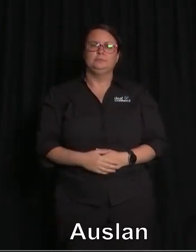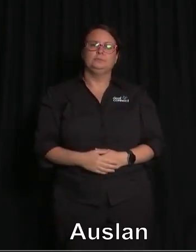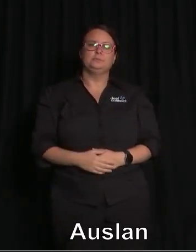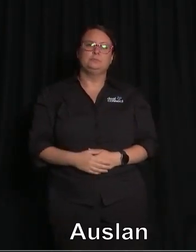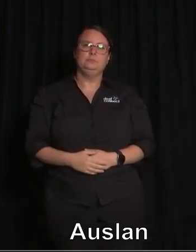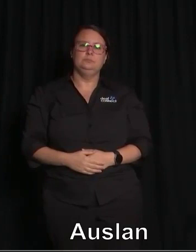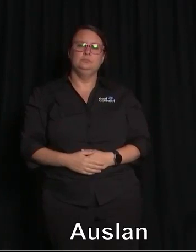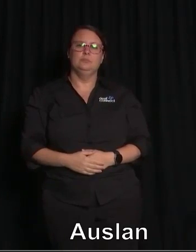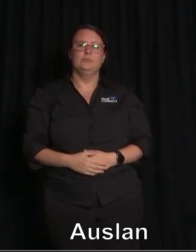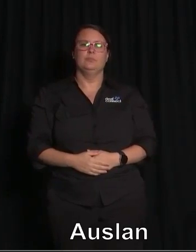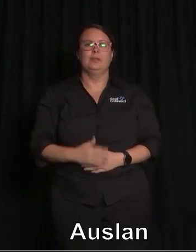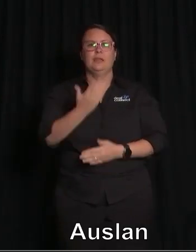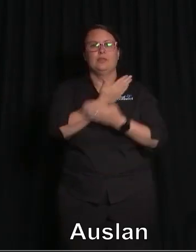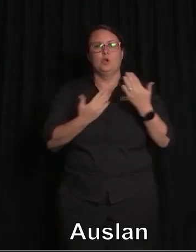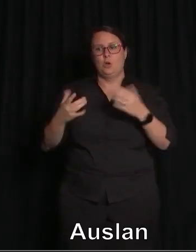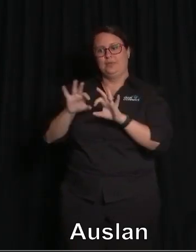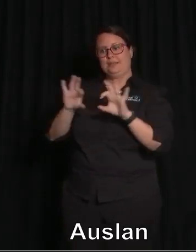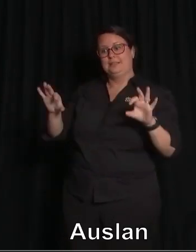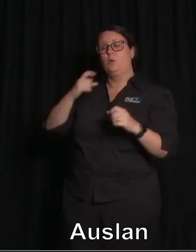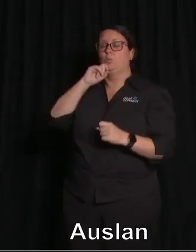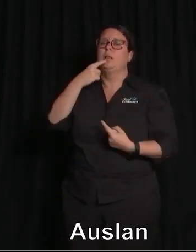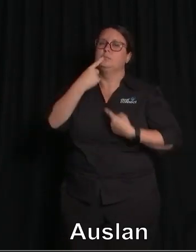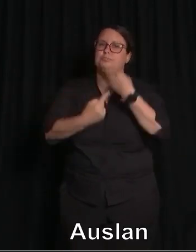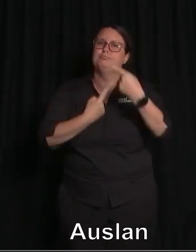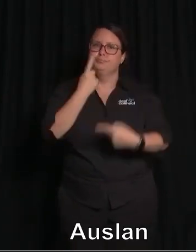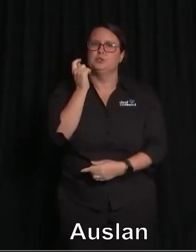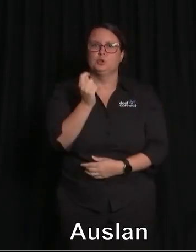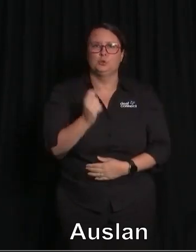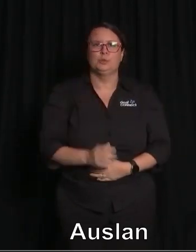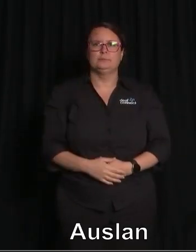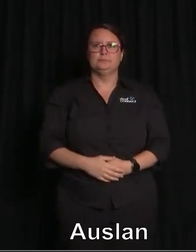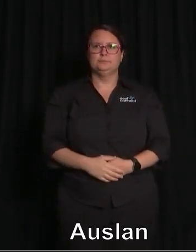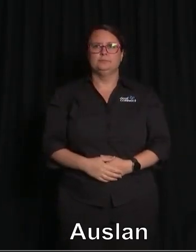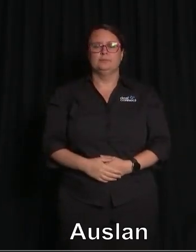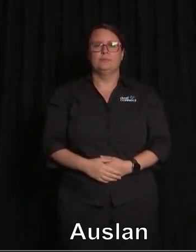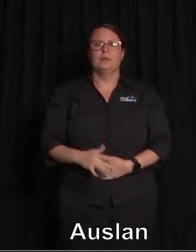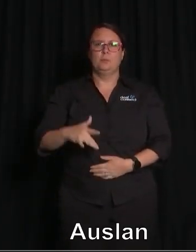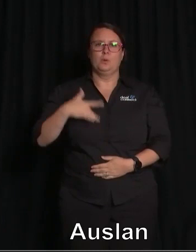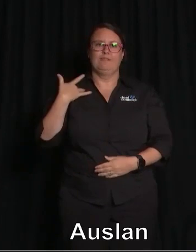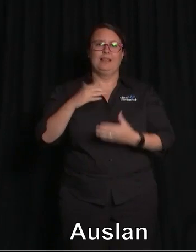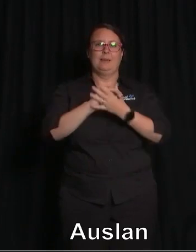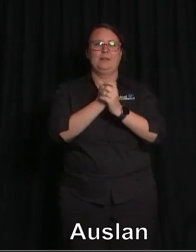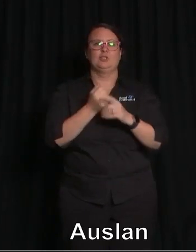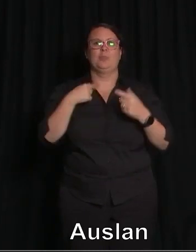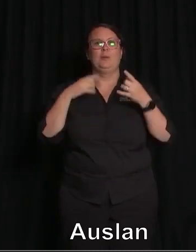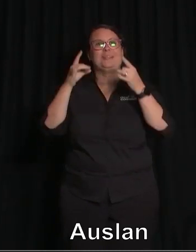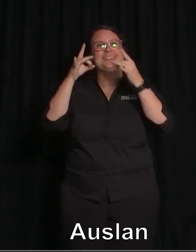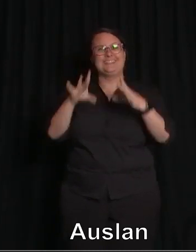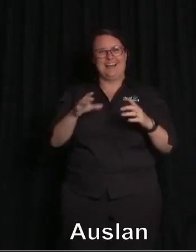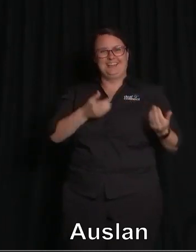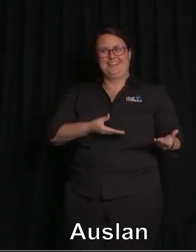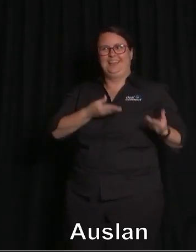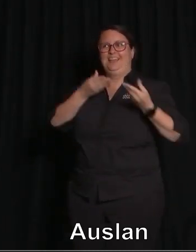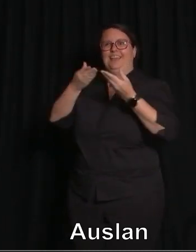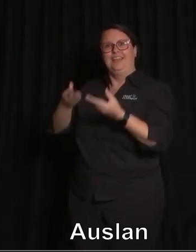for this message stick you'll hear in a second, but it's just such a pleasure that we can actually start this journey,